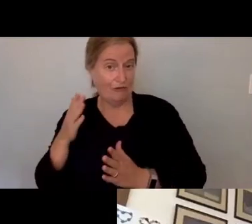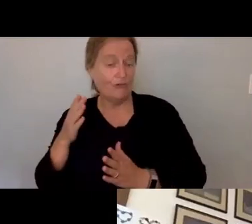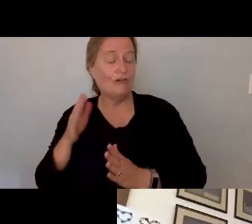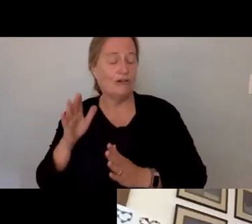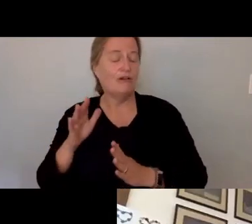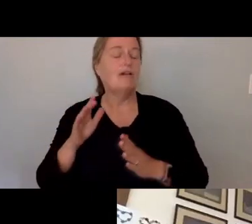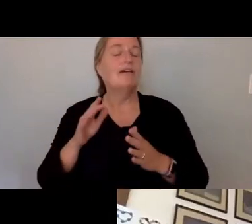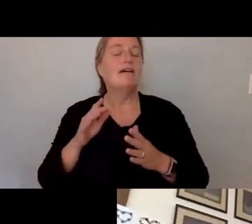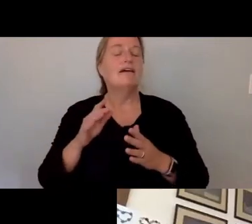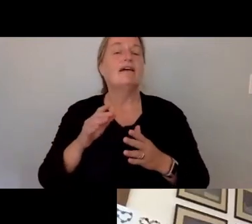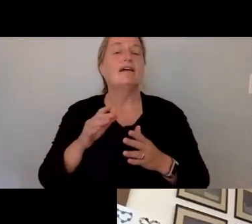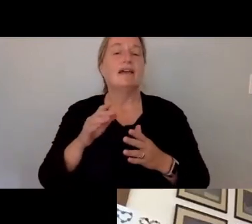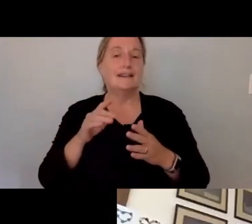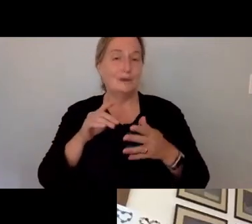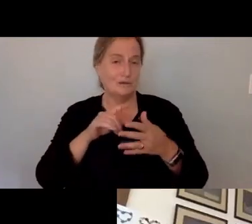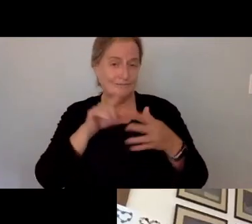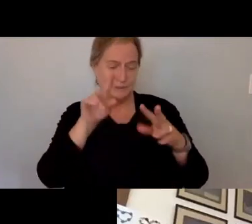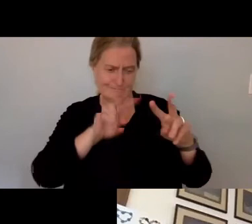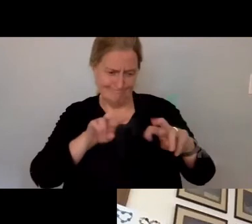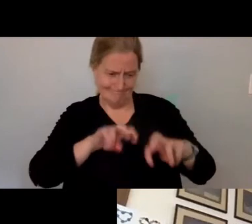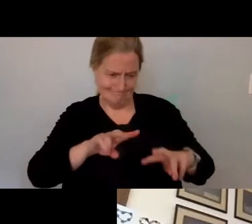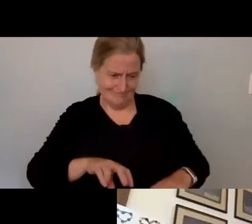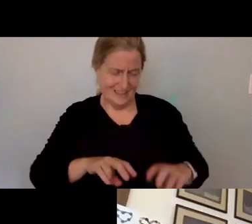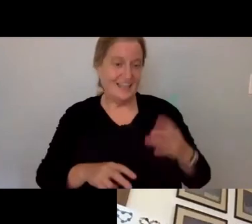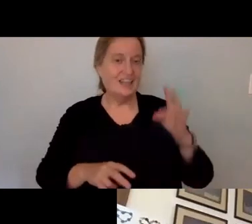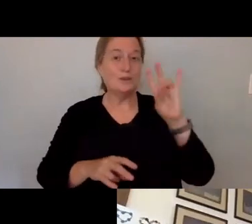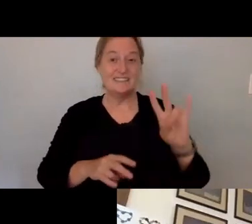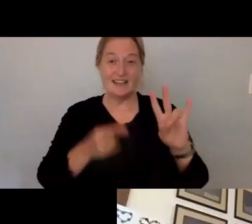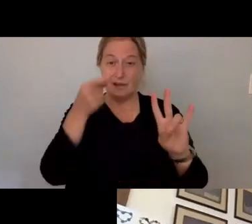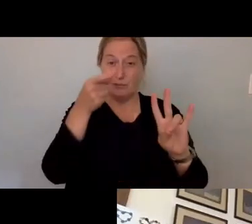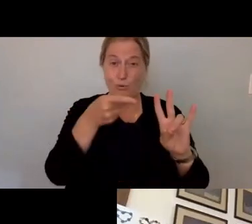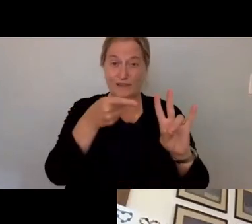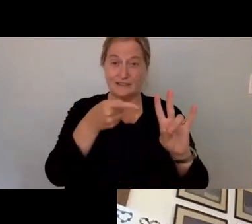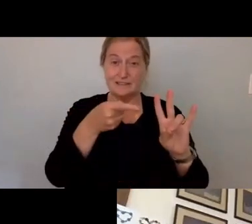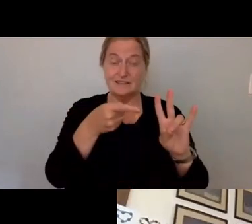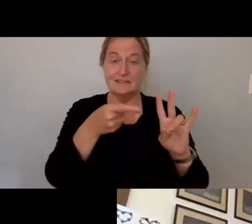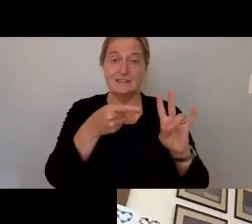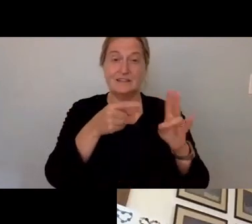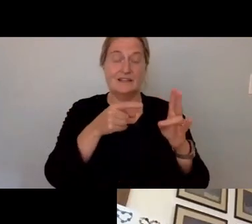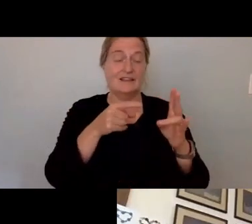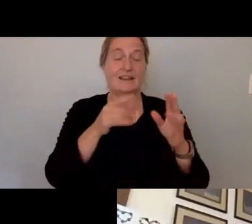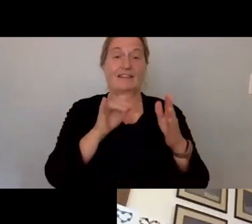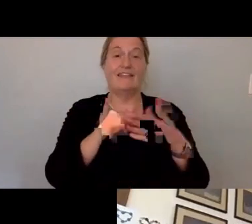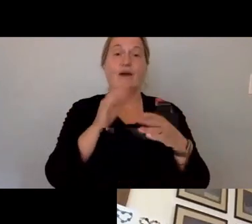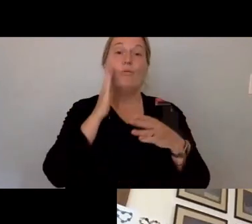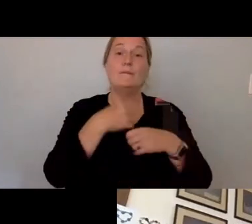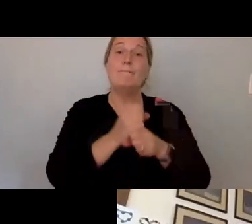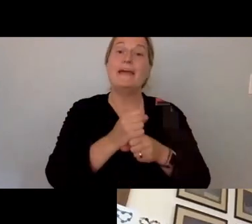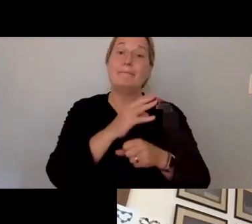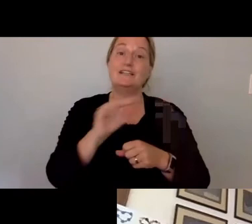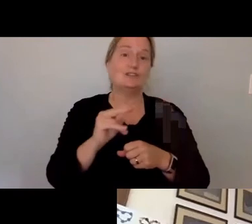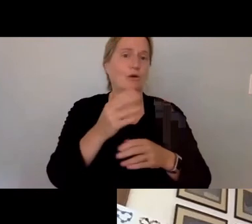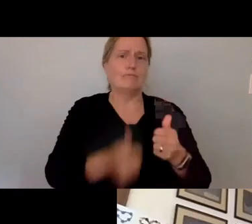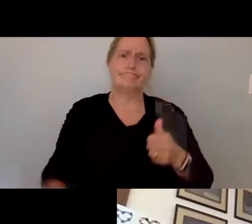was studying to see if the state became like a lead state, you know, a state that should be